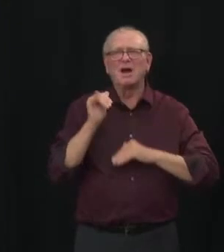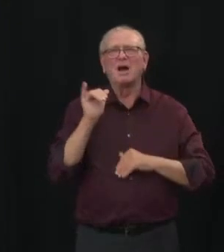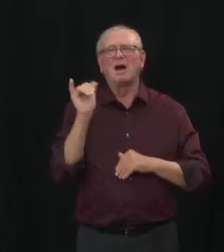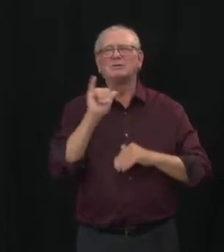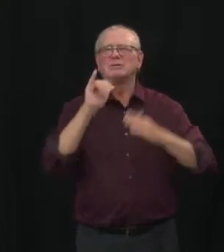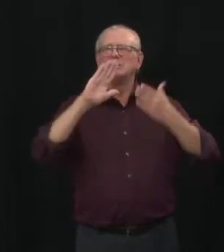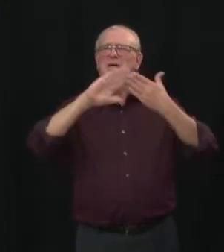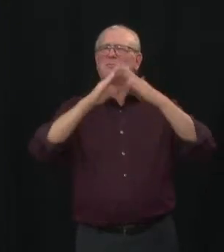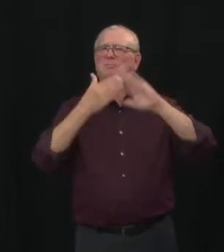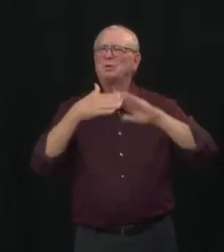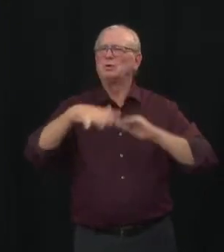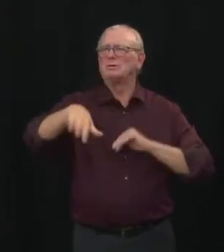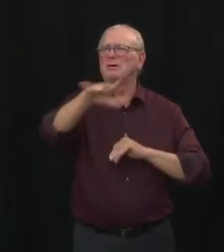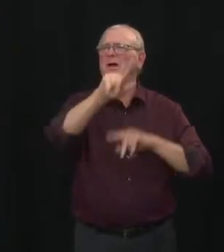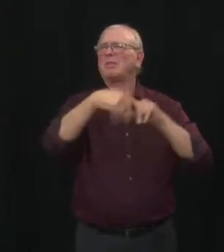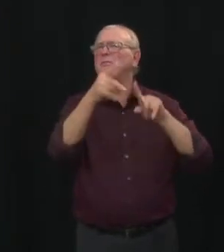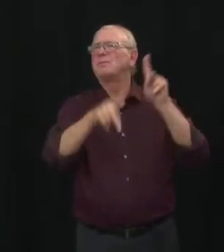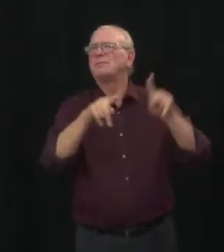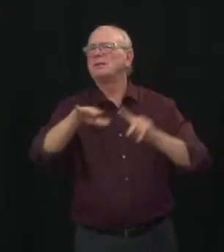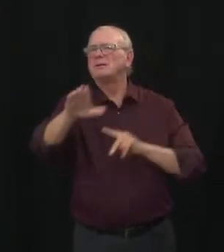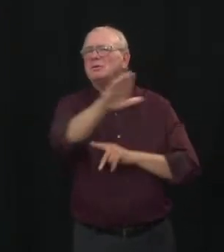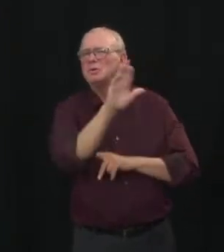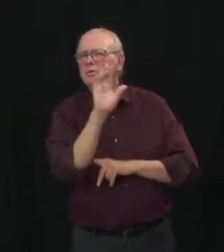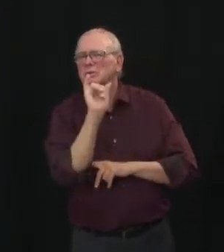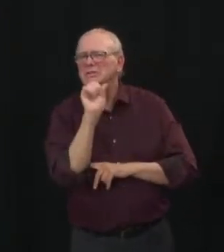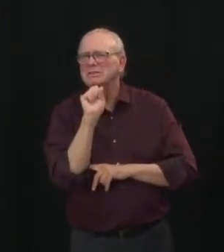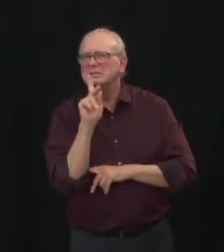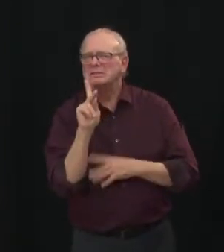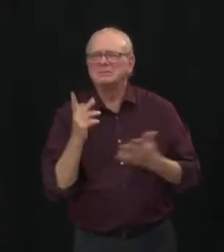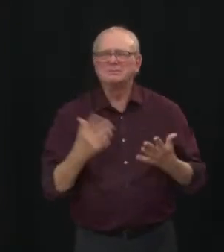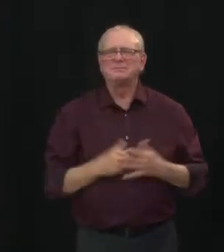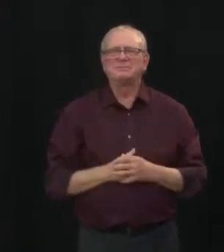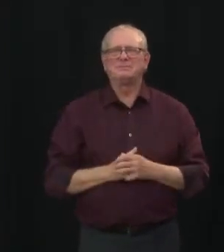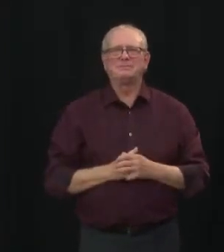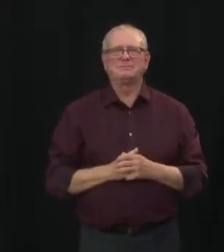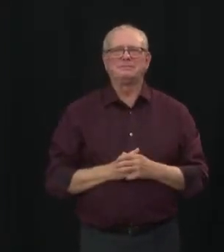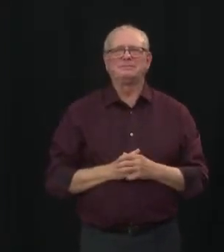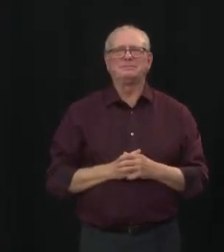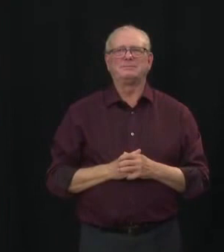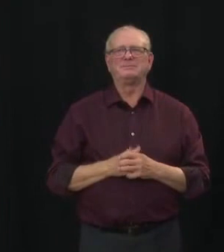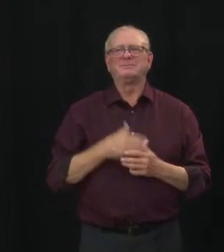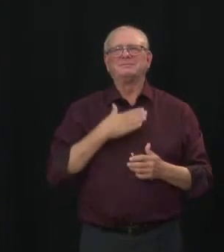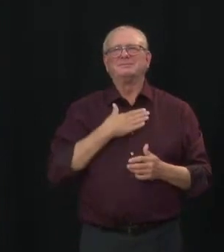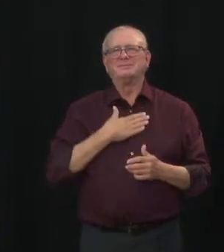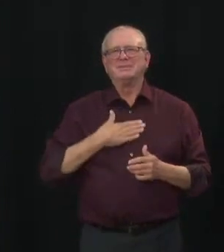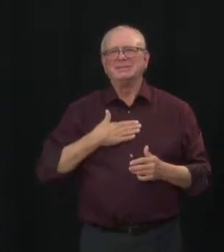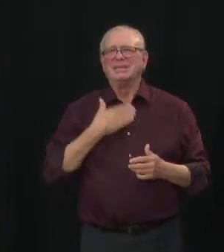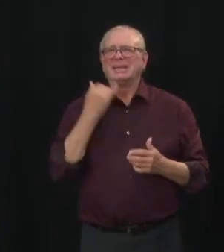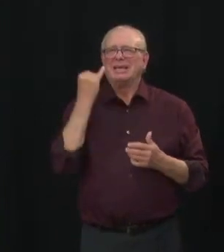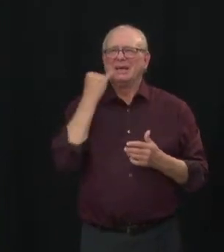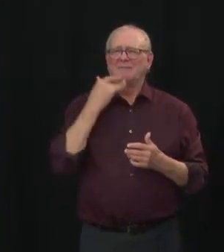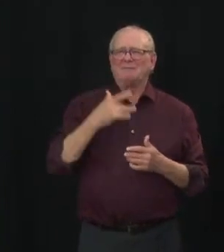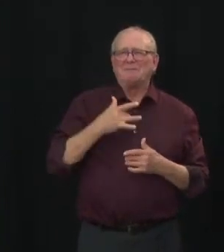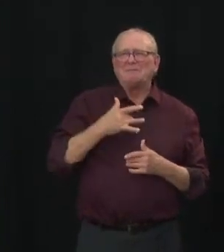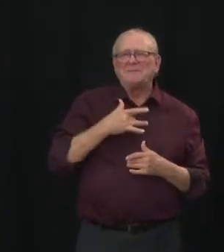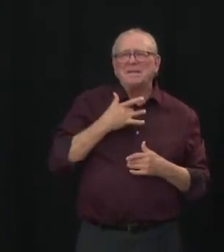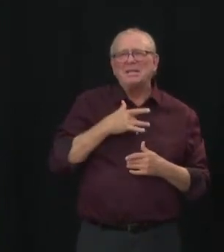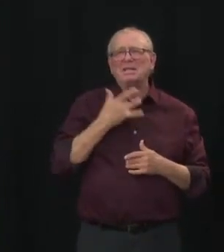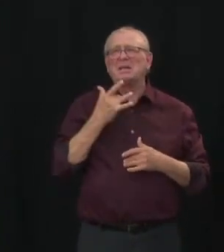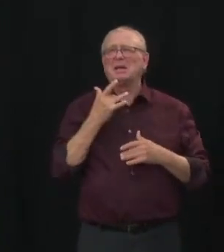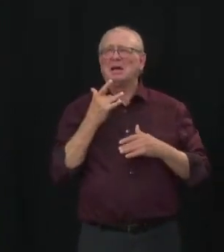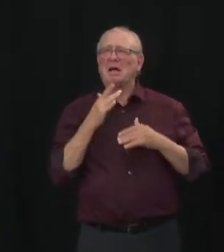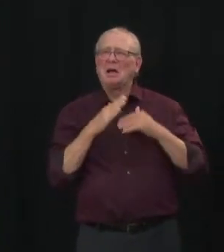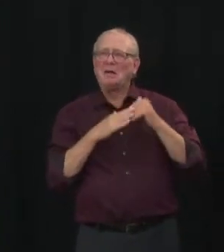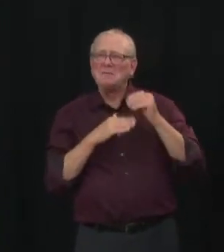those around us. I ask that all of us consider masking in public places as a prudent step we can take to